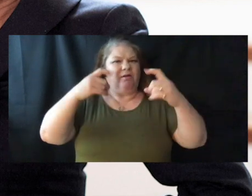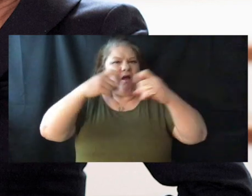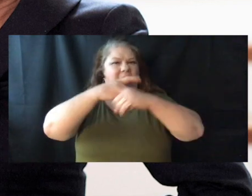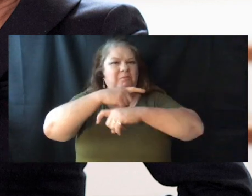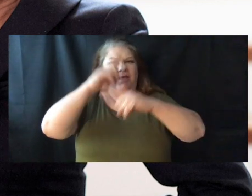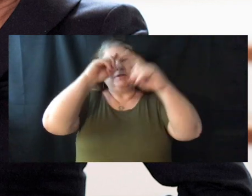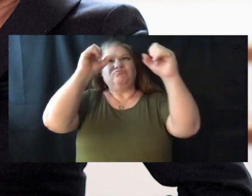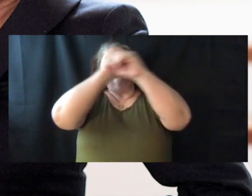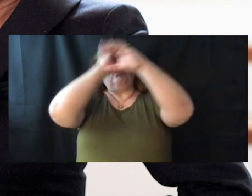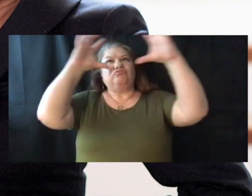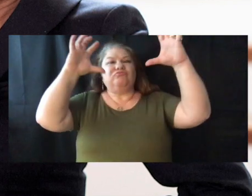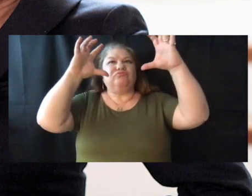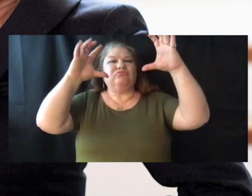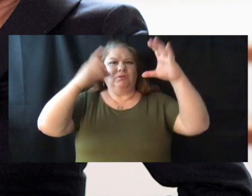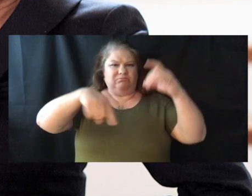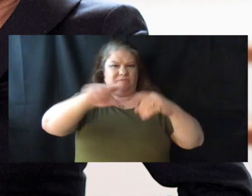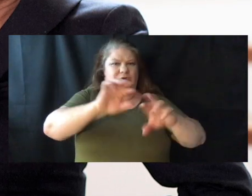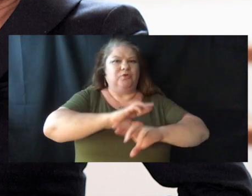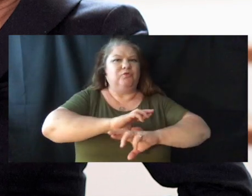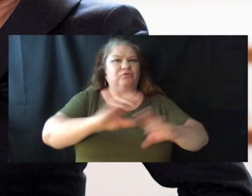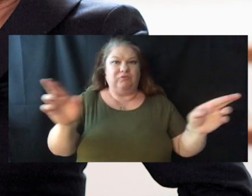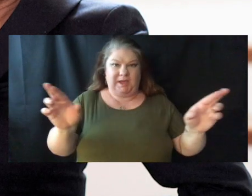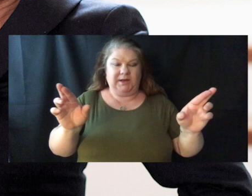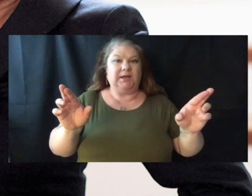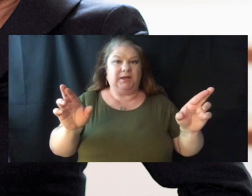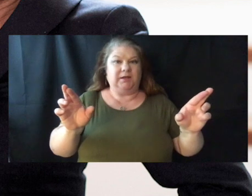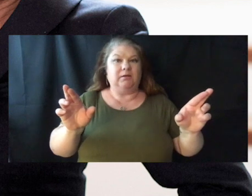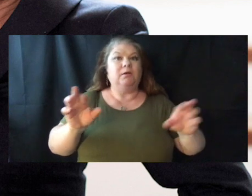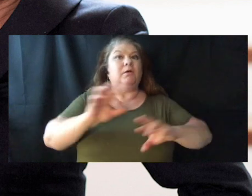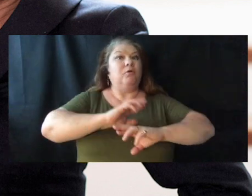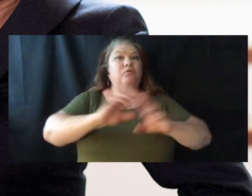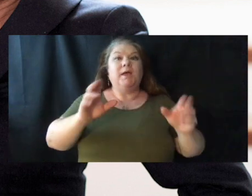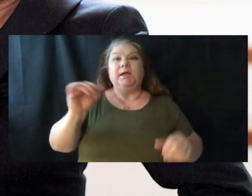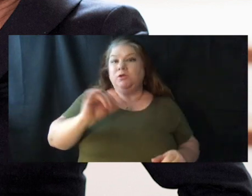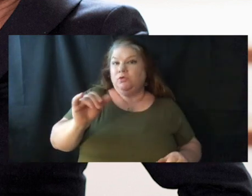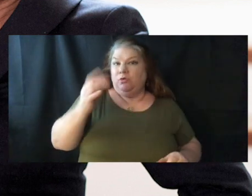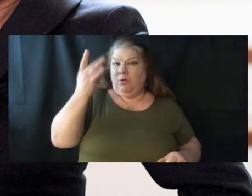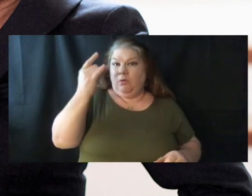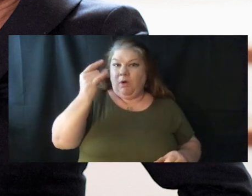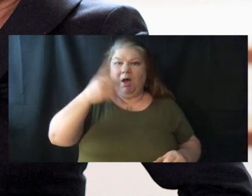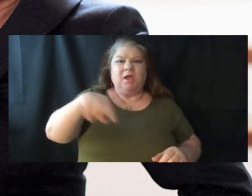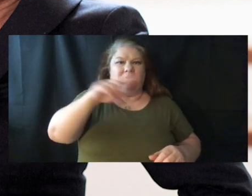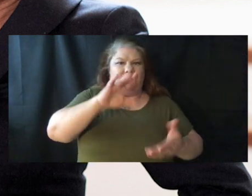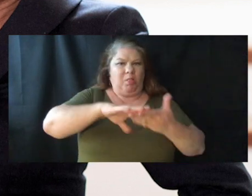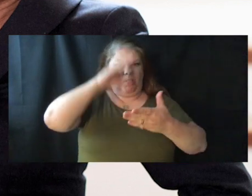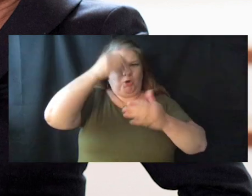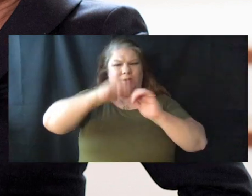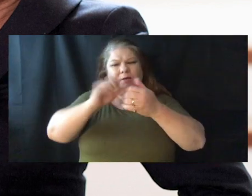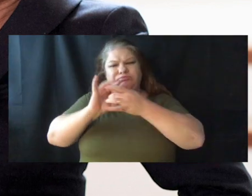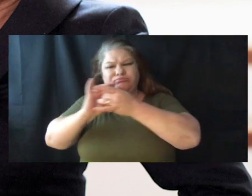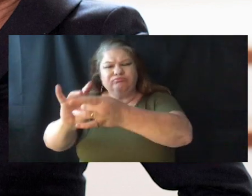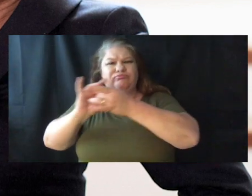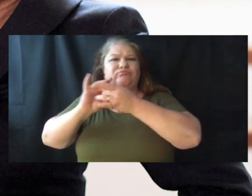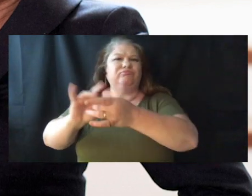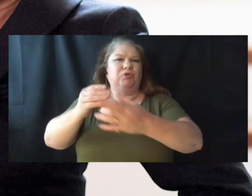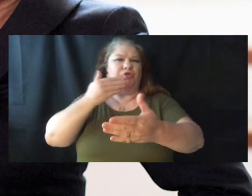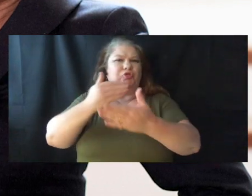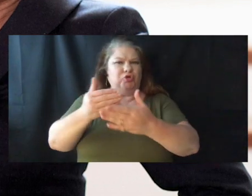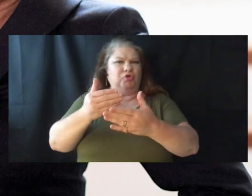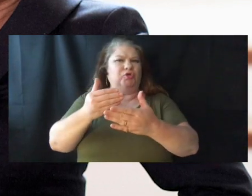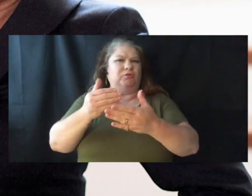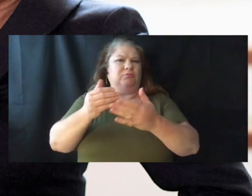with complex ideas. You are ready. You're ready also because you've learned how to forge really